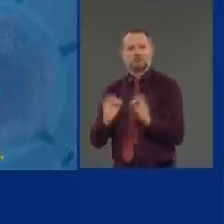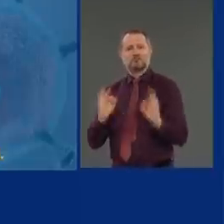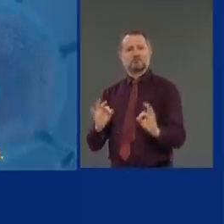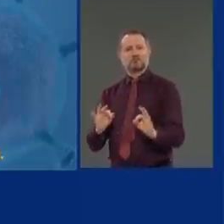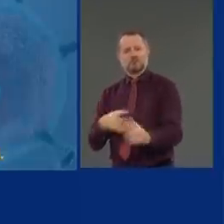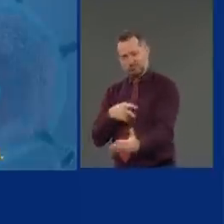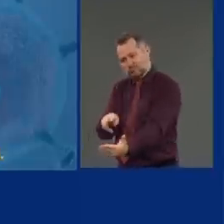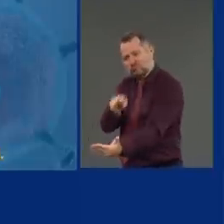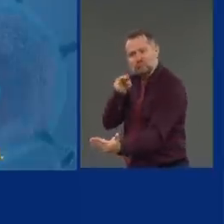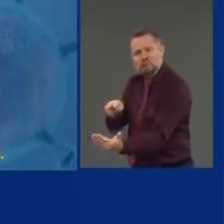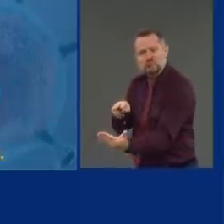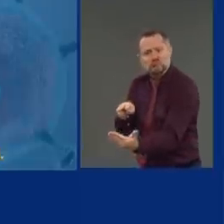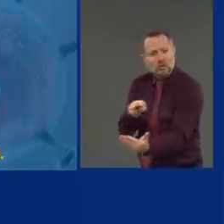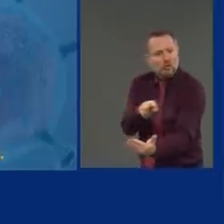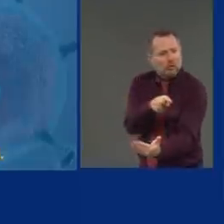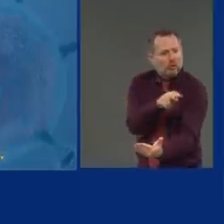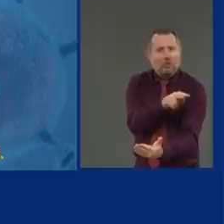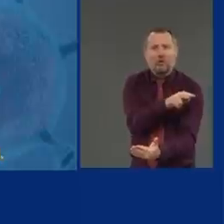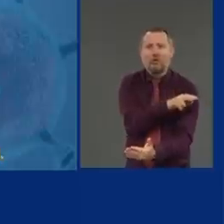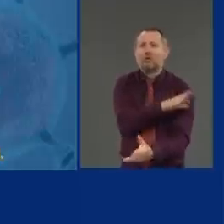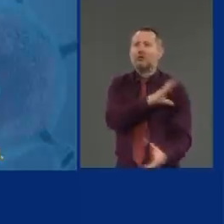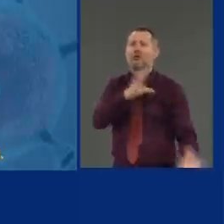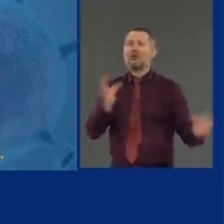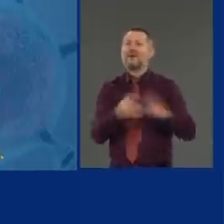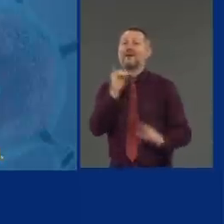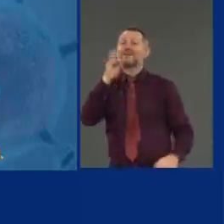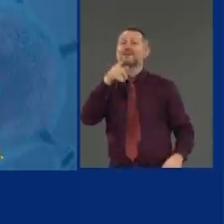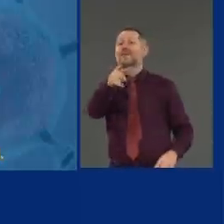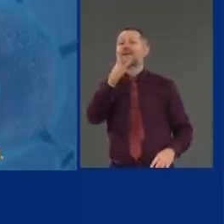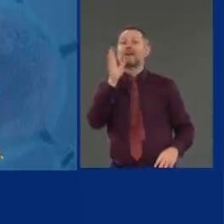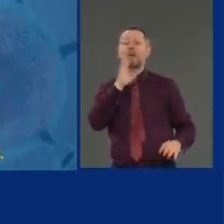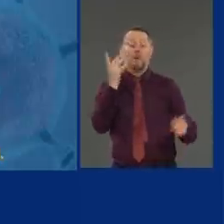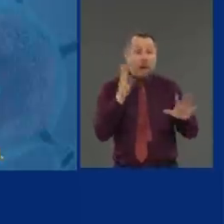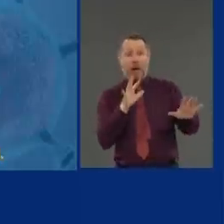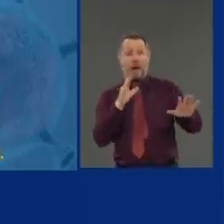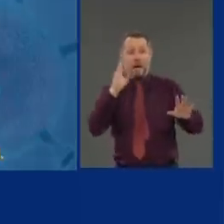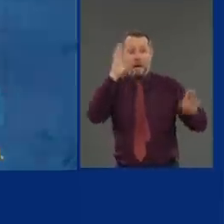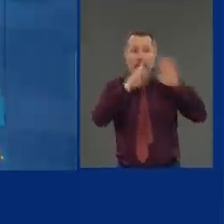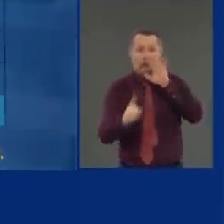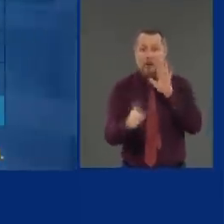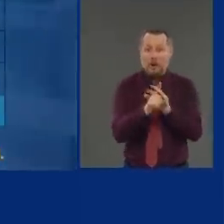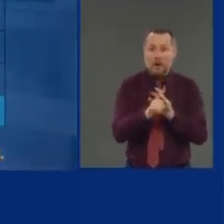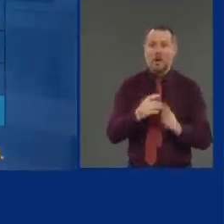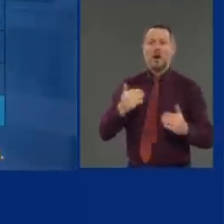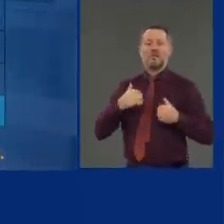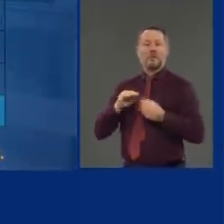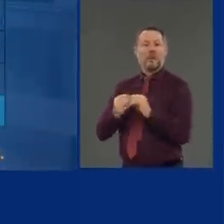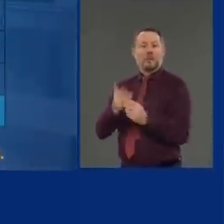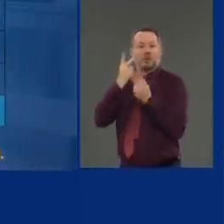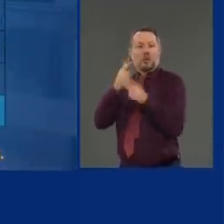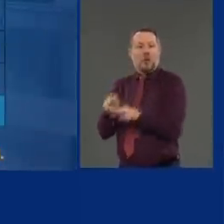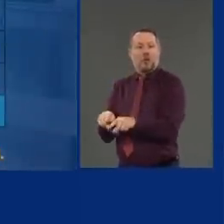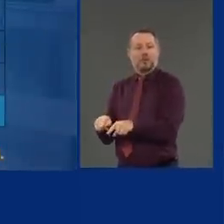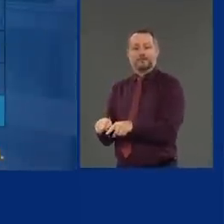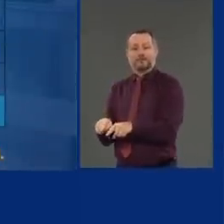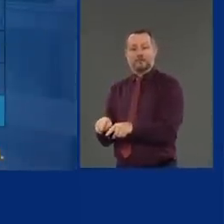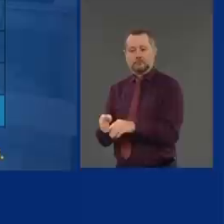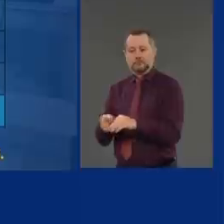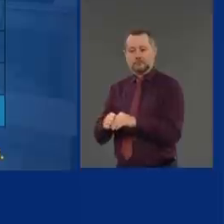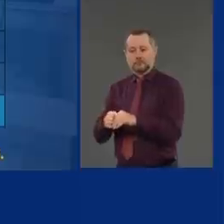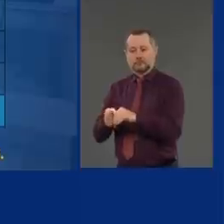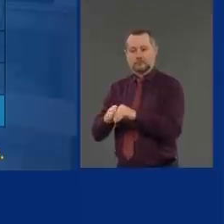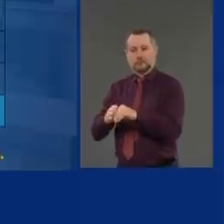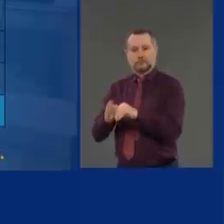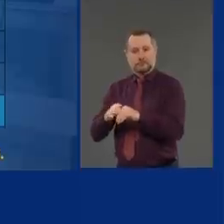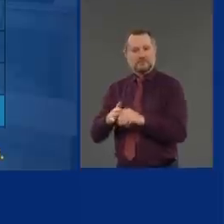if you're going to get into trouble, you'll see it in the numbers. You'll see them starting to increase. And that's exactly what